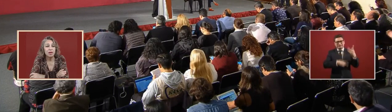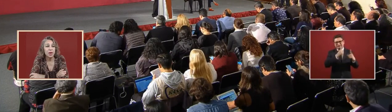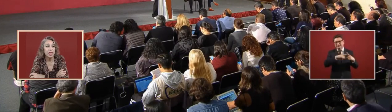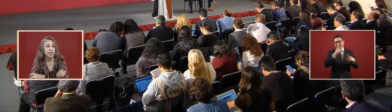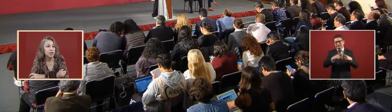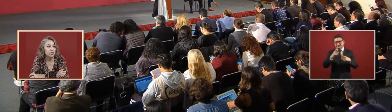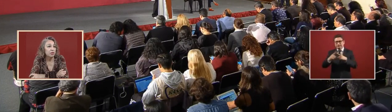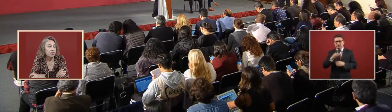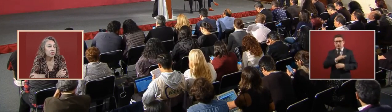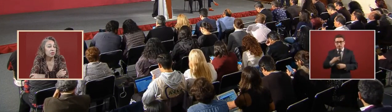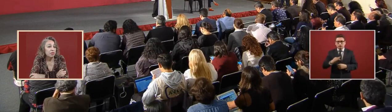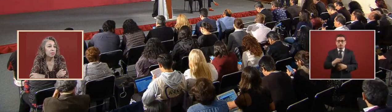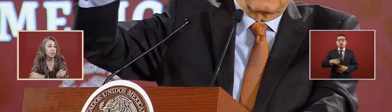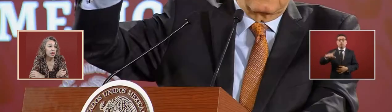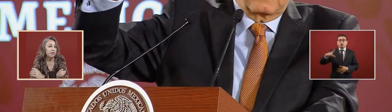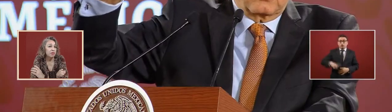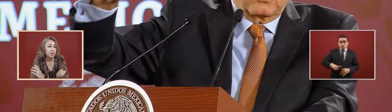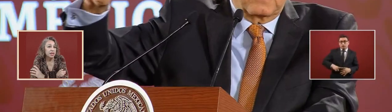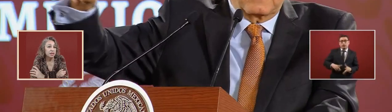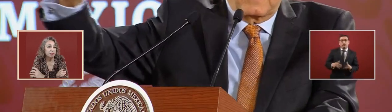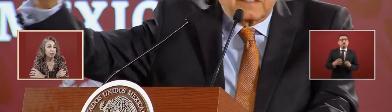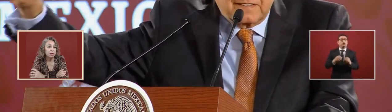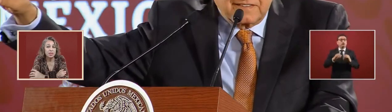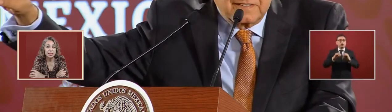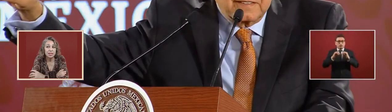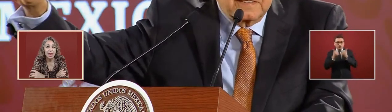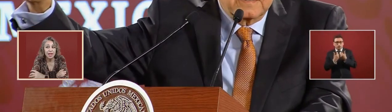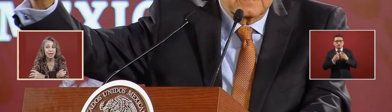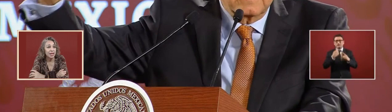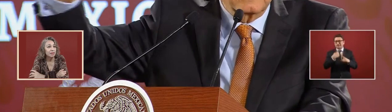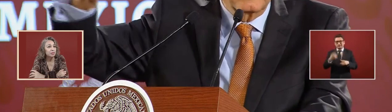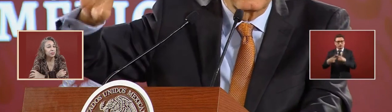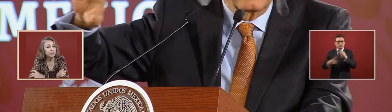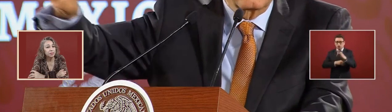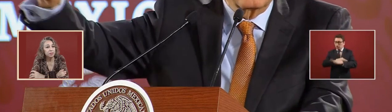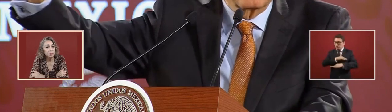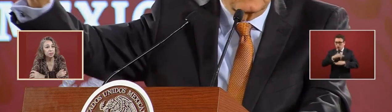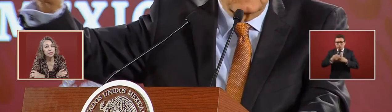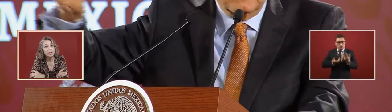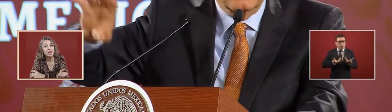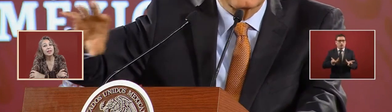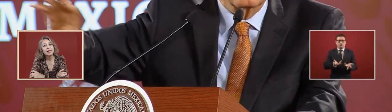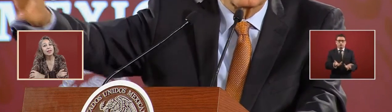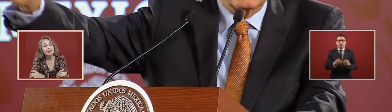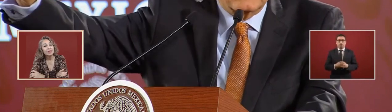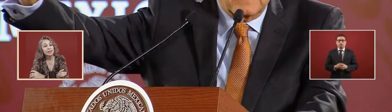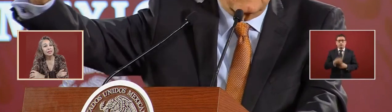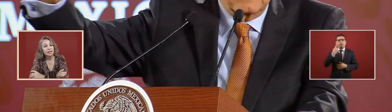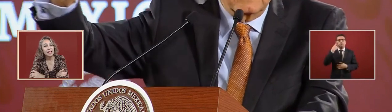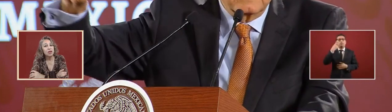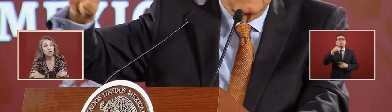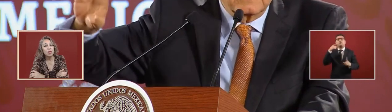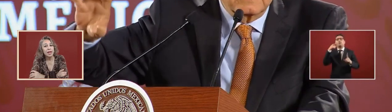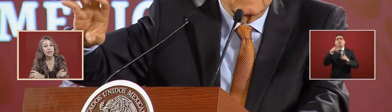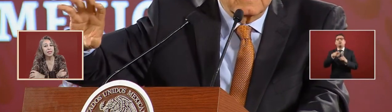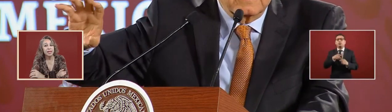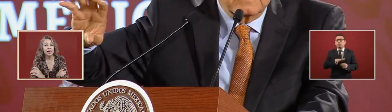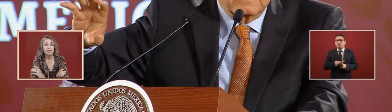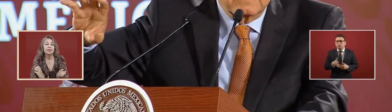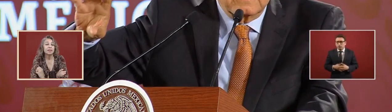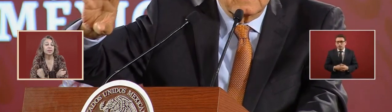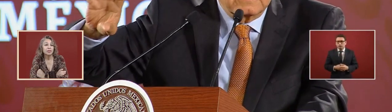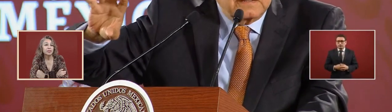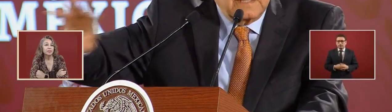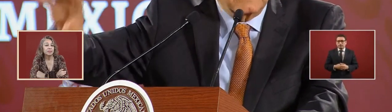everything that we can do gobierno, from the government, sociedad, from society, en, orientar, in